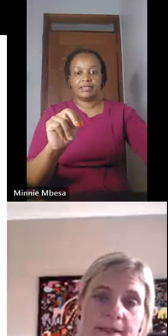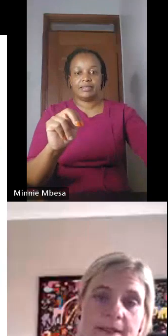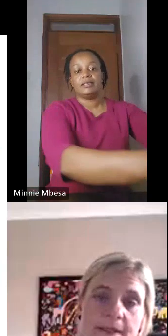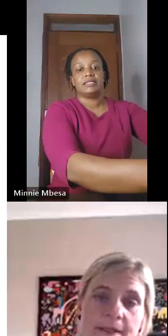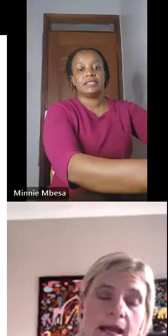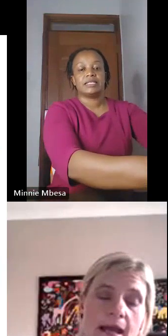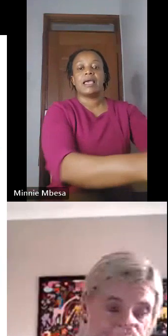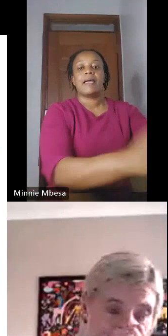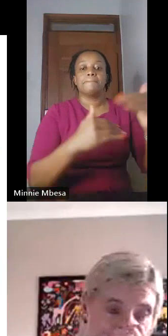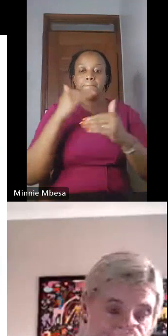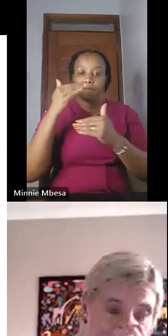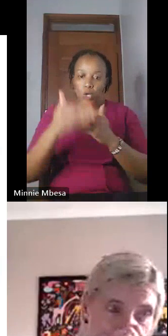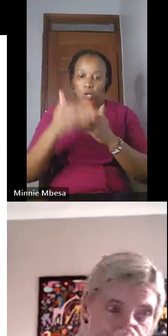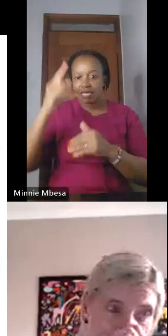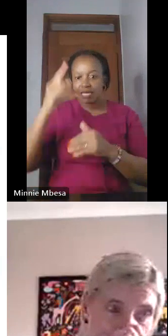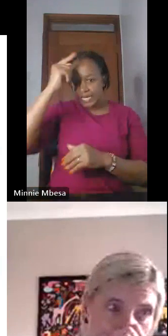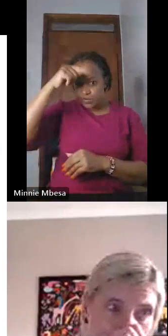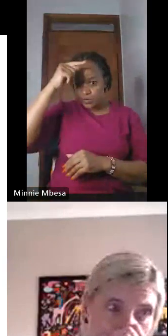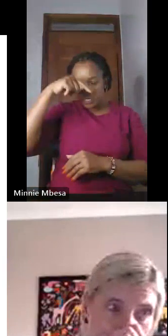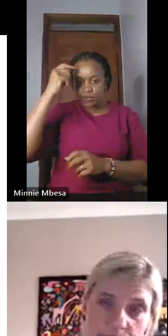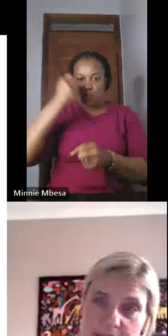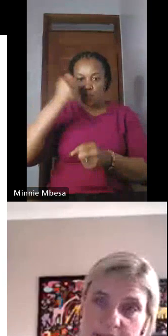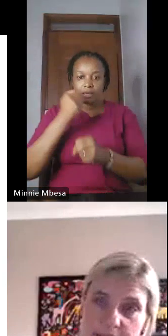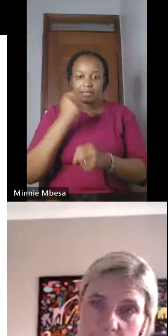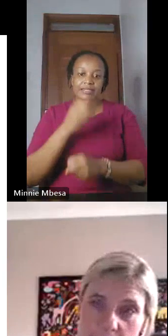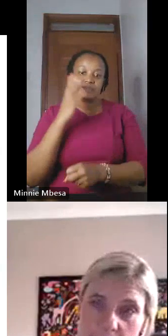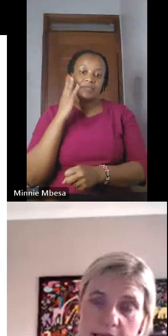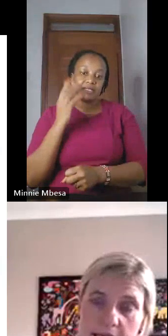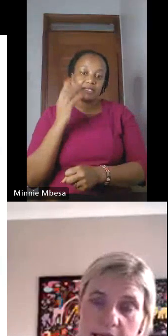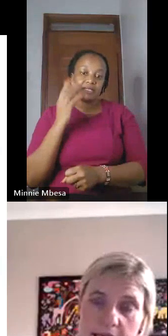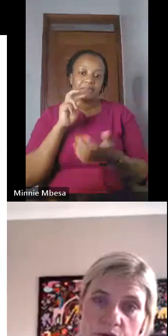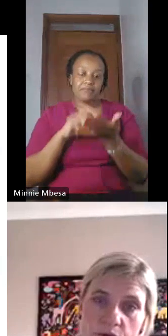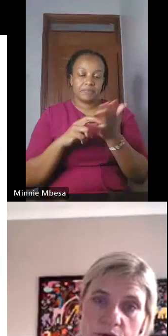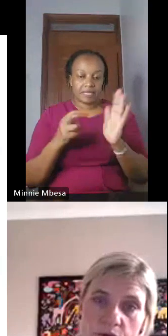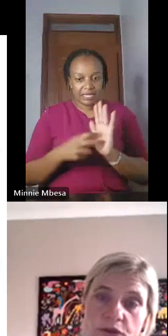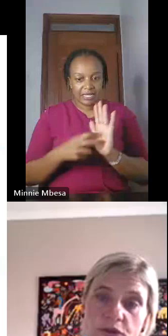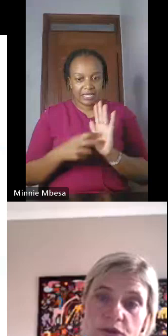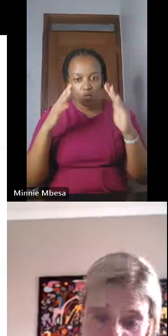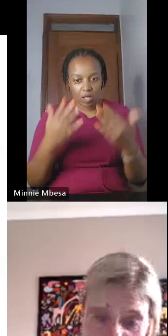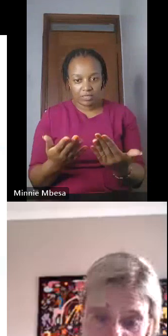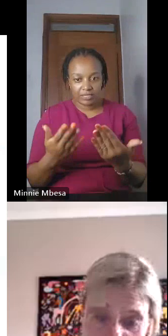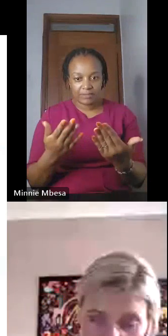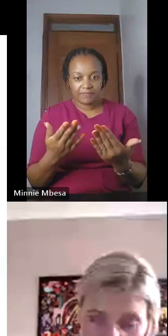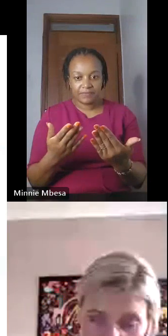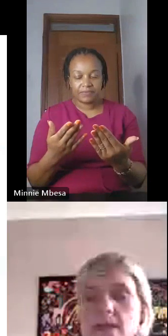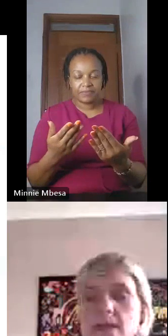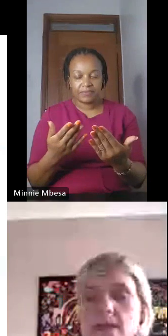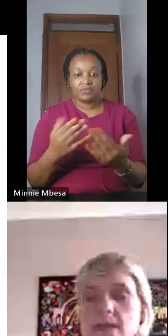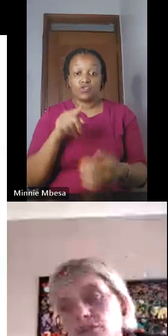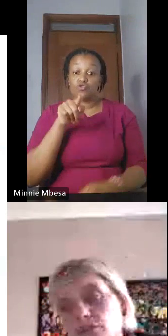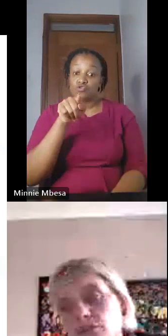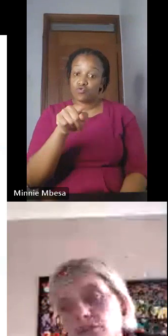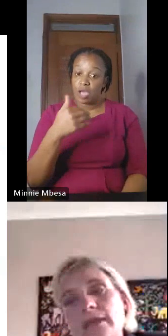Okay. So in other words, Right. from the day that you've